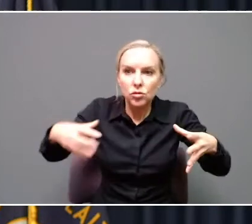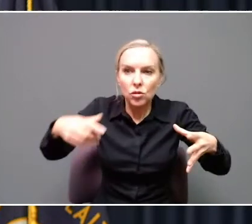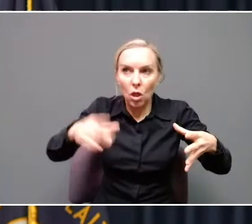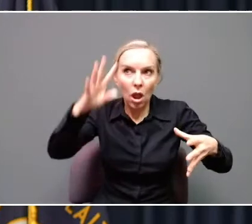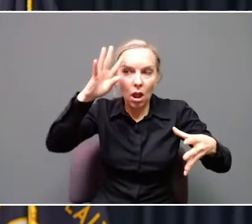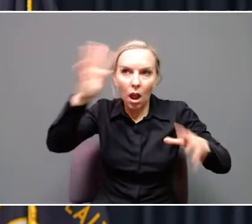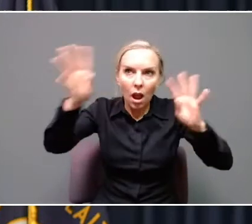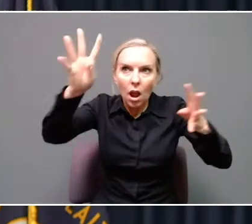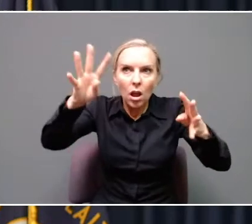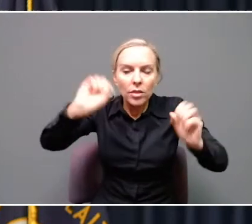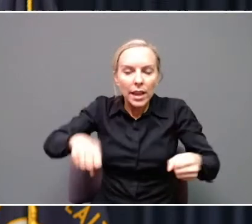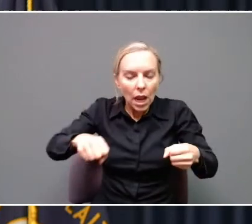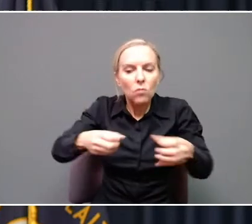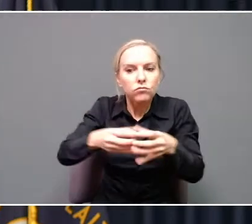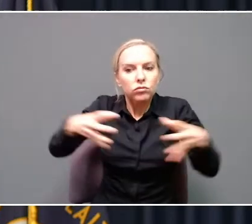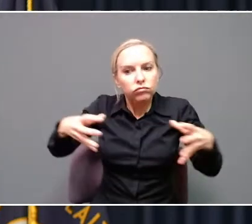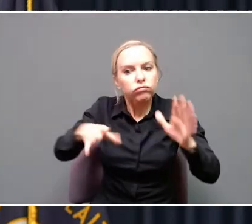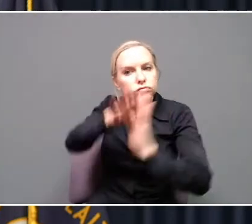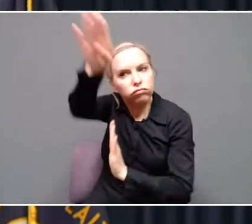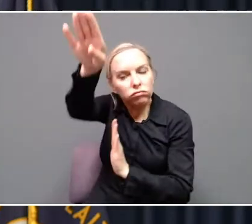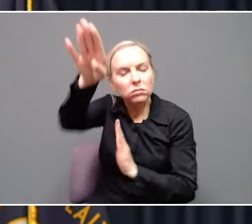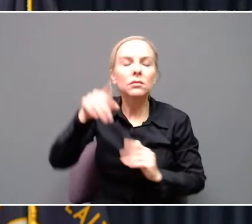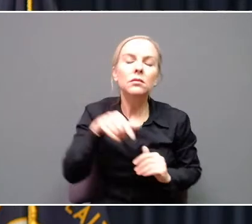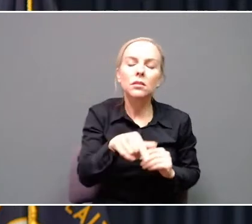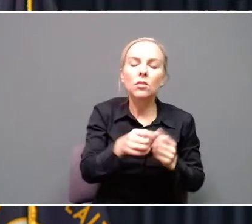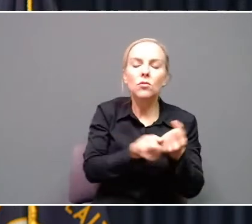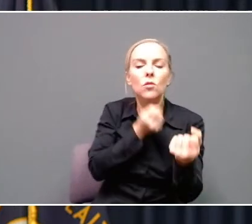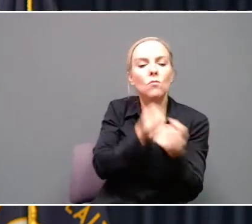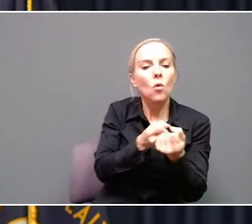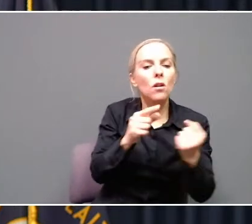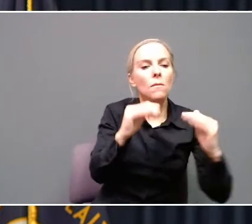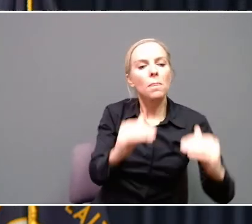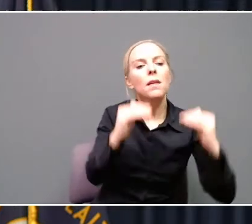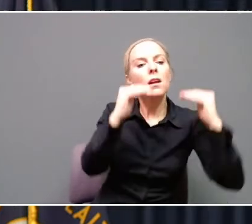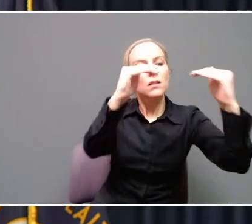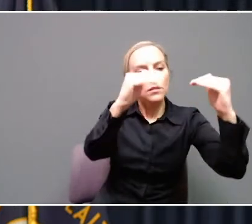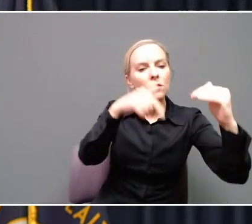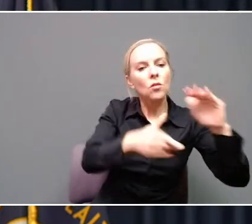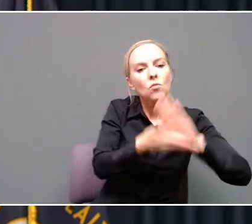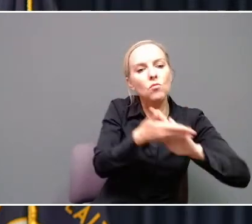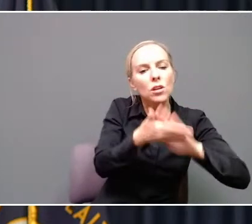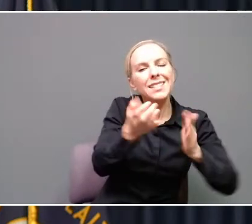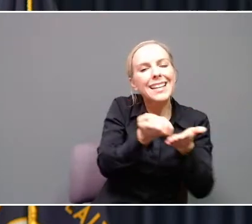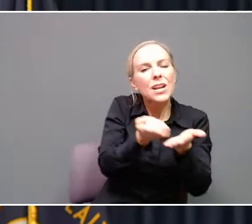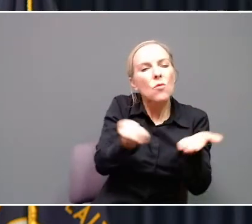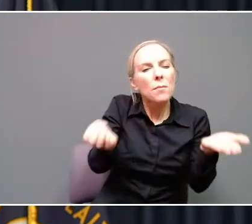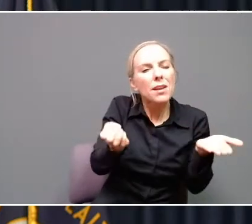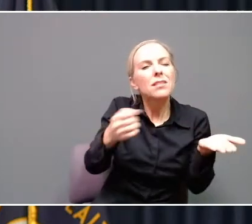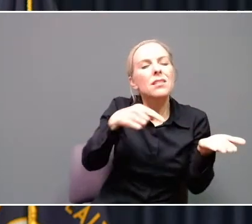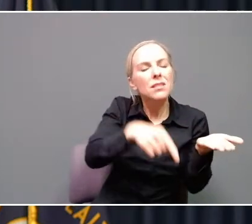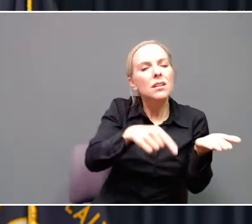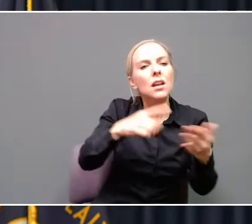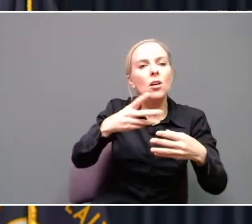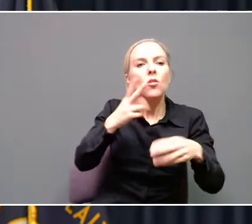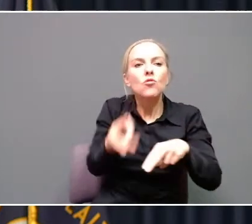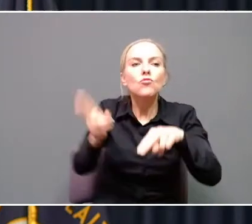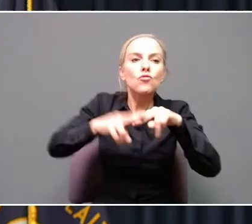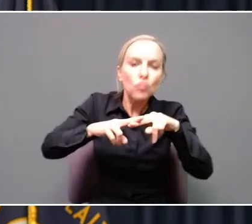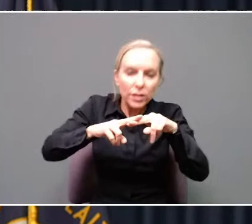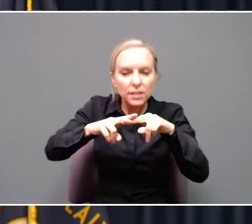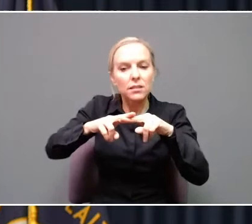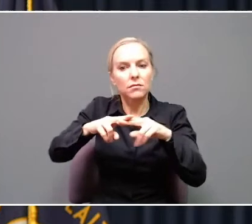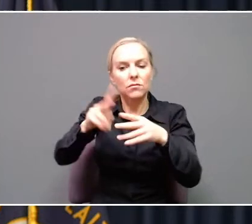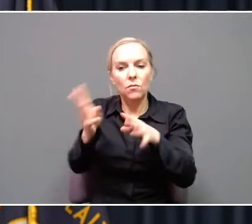The investment will also support the upgrade of semiconductor processing equipment and increase production capabilities.